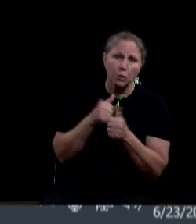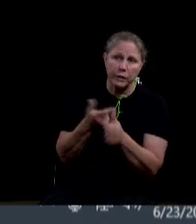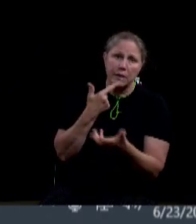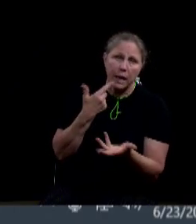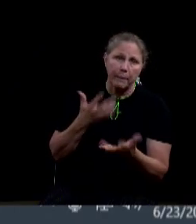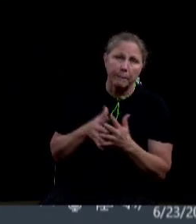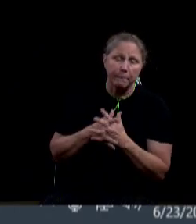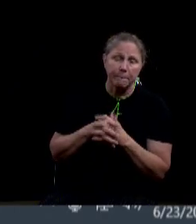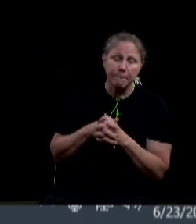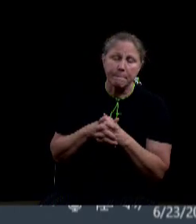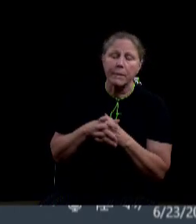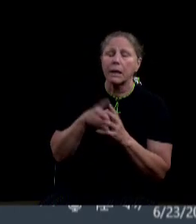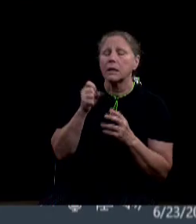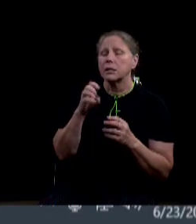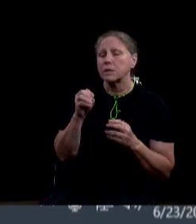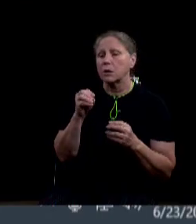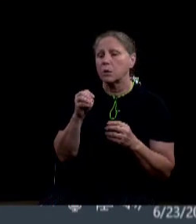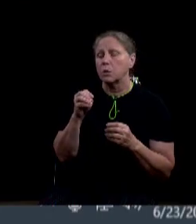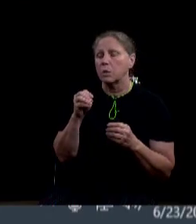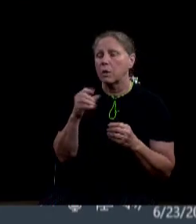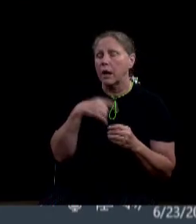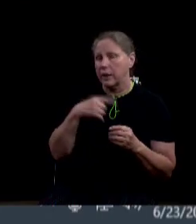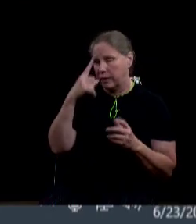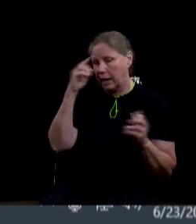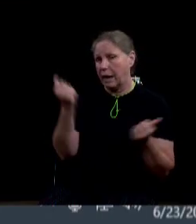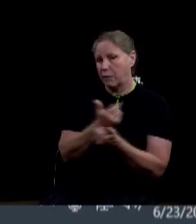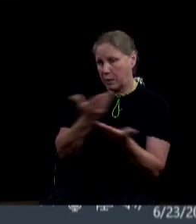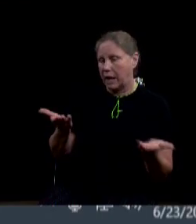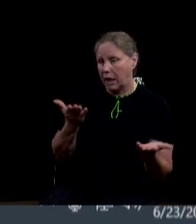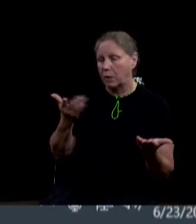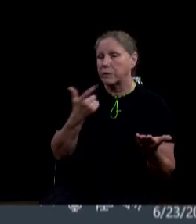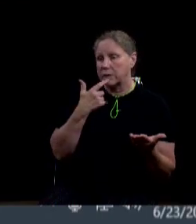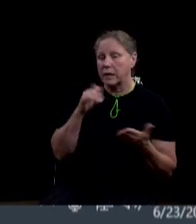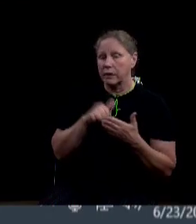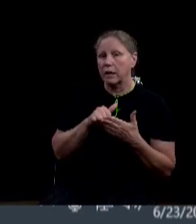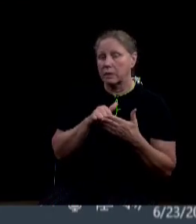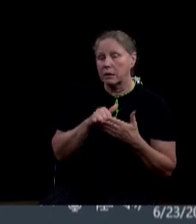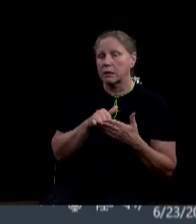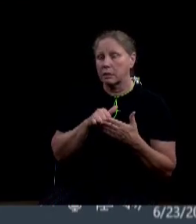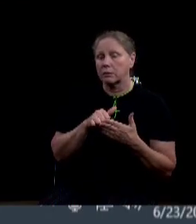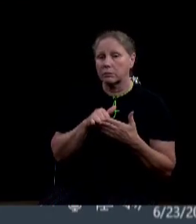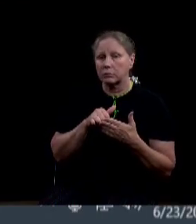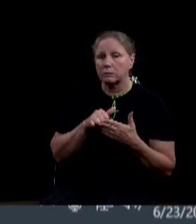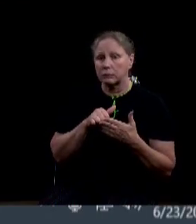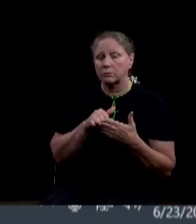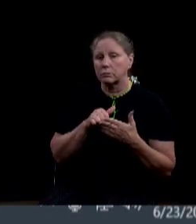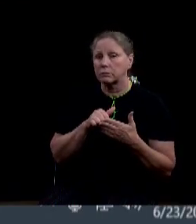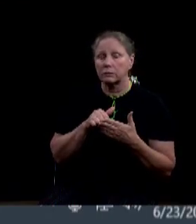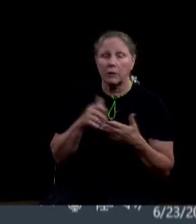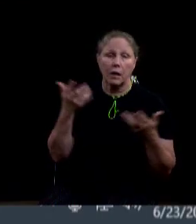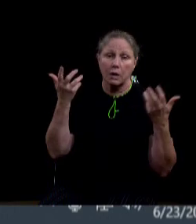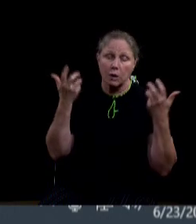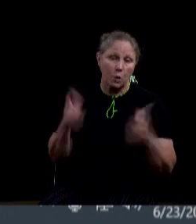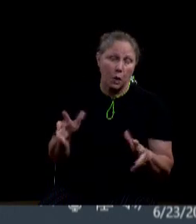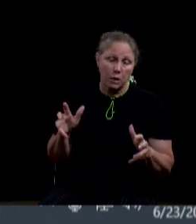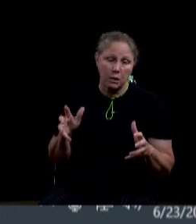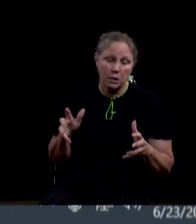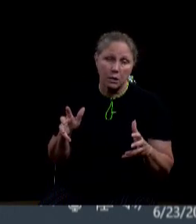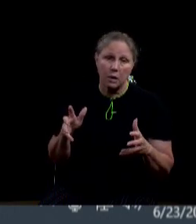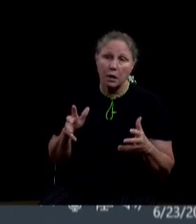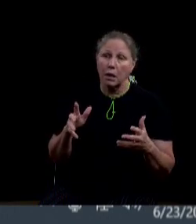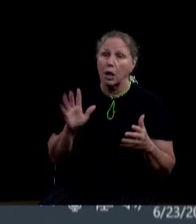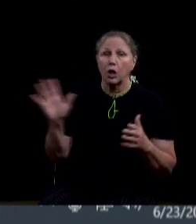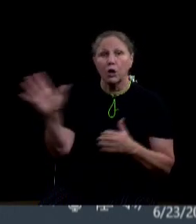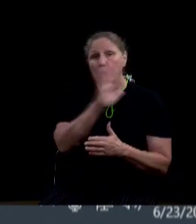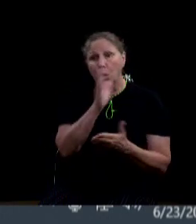everyone on this council would say that we don't want to infringe on anyone's liberty or rights, but at the same time, we have